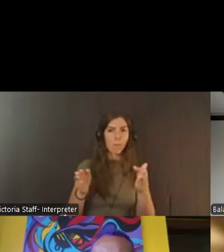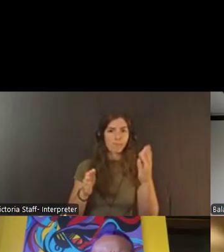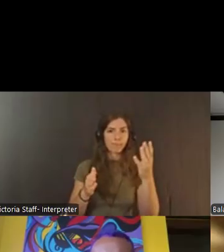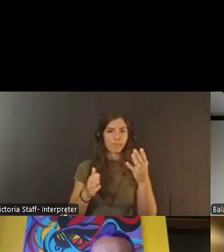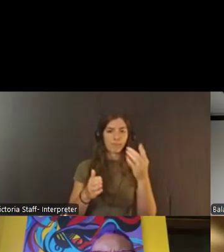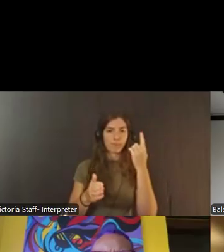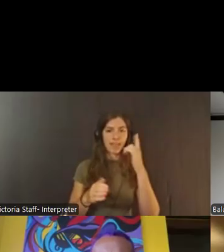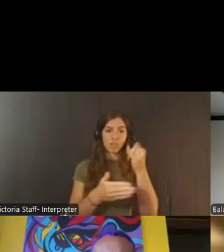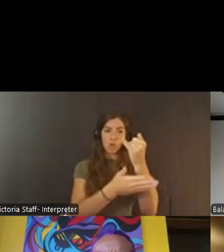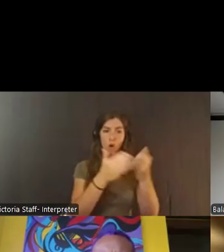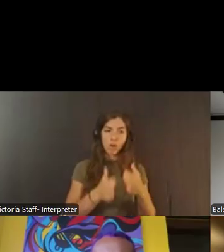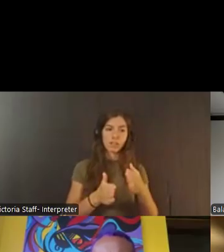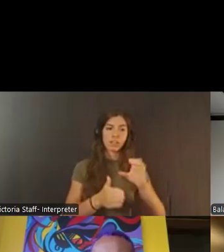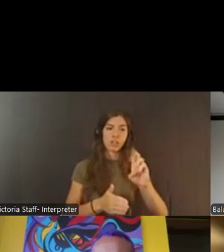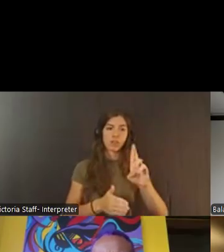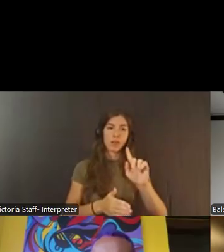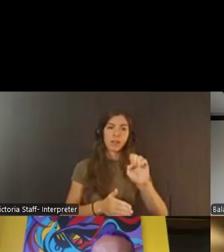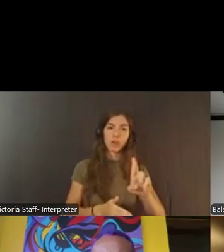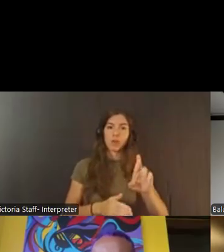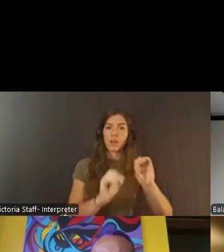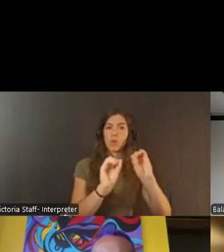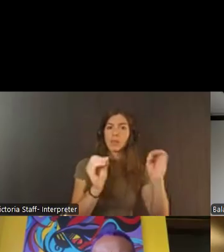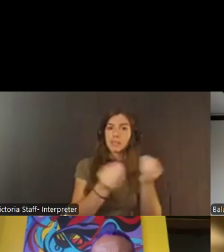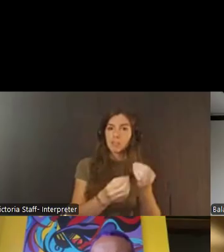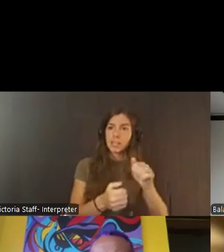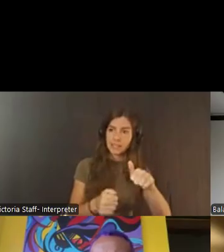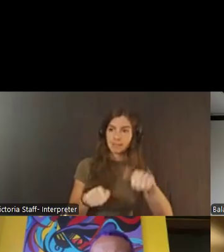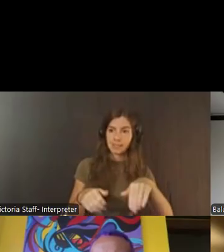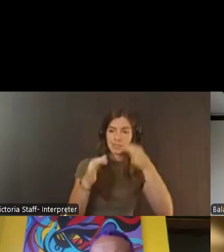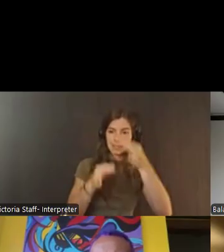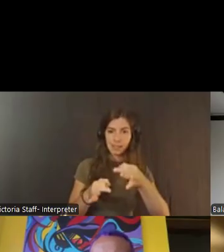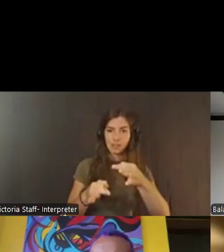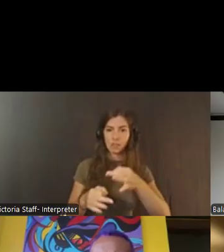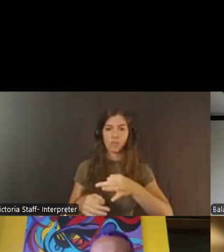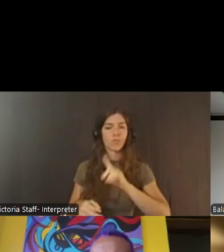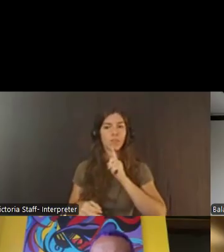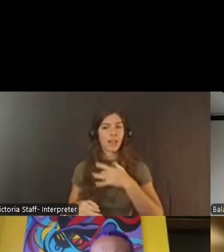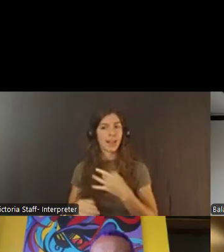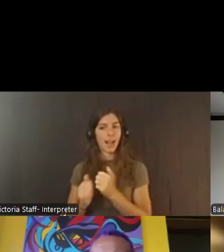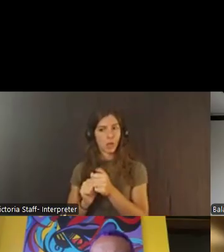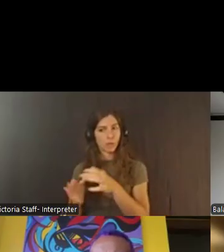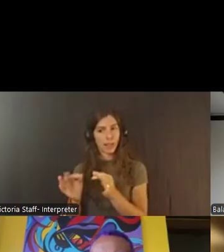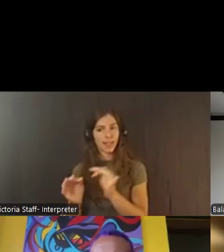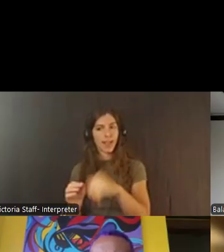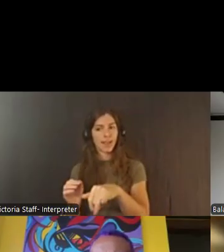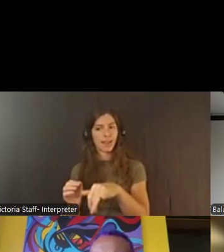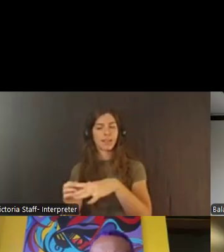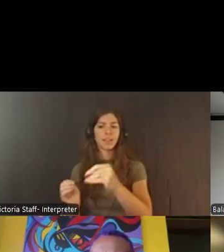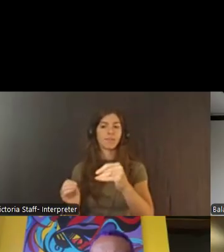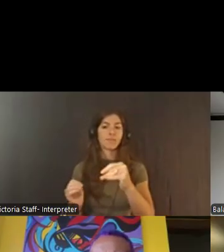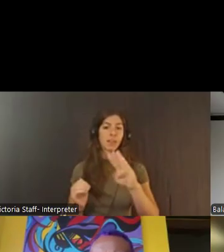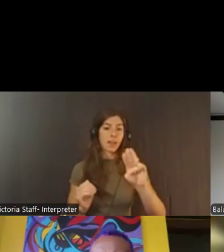and the organizations can fill. So I appreciate the way you phrased that, and I think that the equity piece that Amanda's